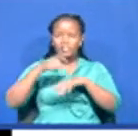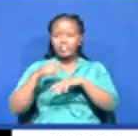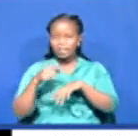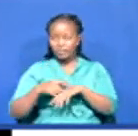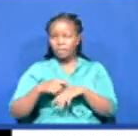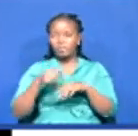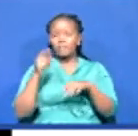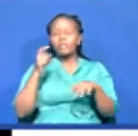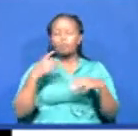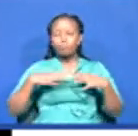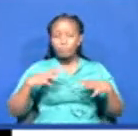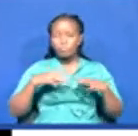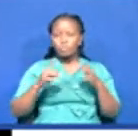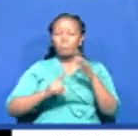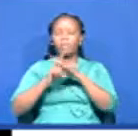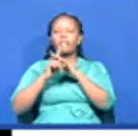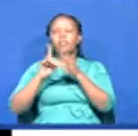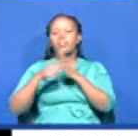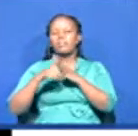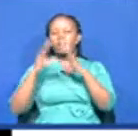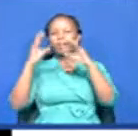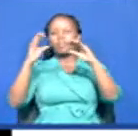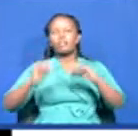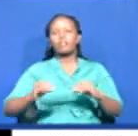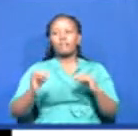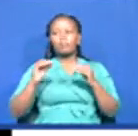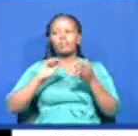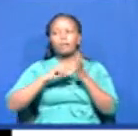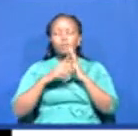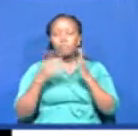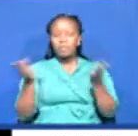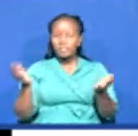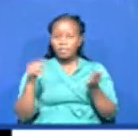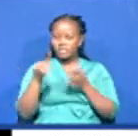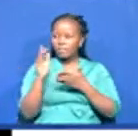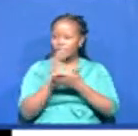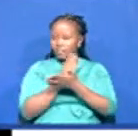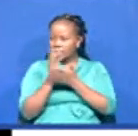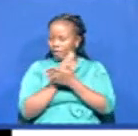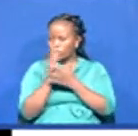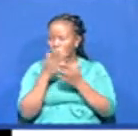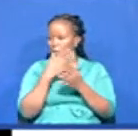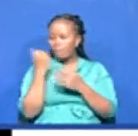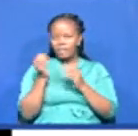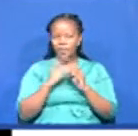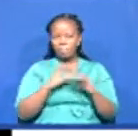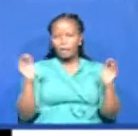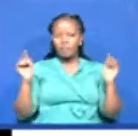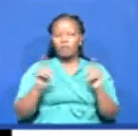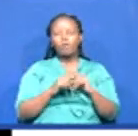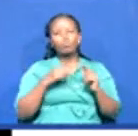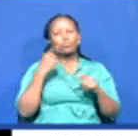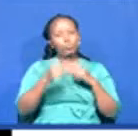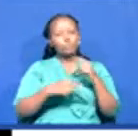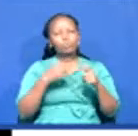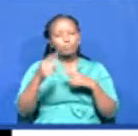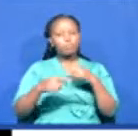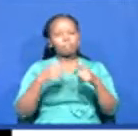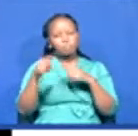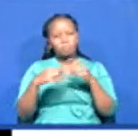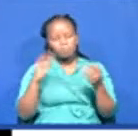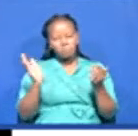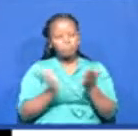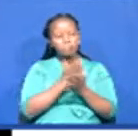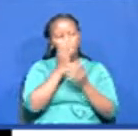back down. What does that do? Of course, that whole section doesn't do well, and we continue in this vice of poverty